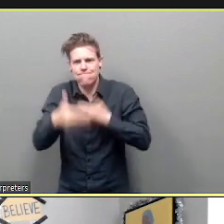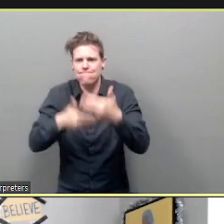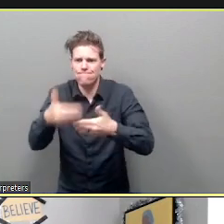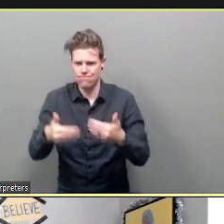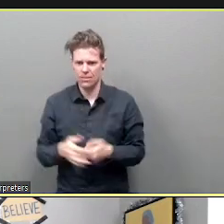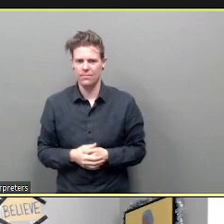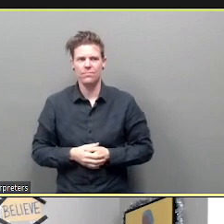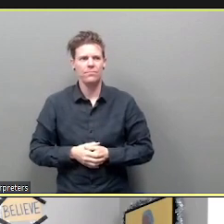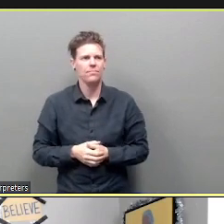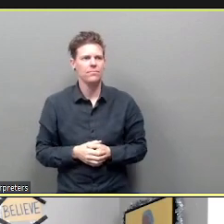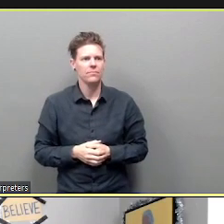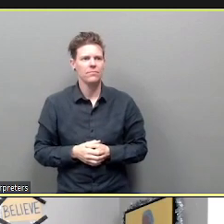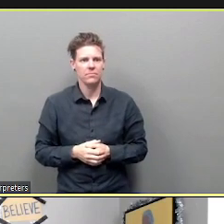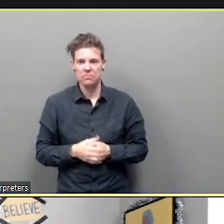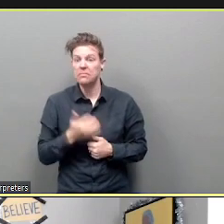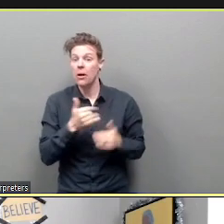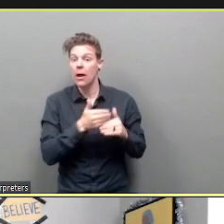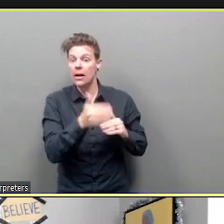slide.